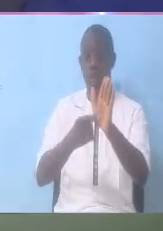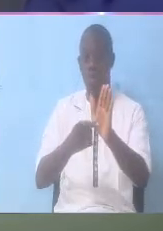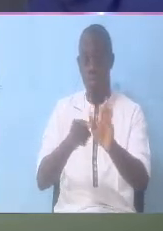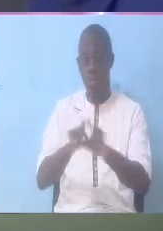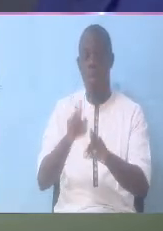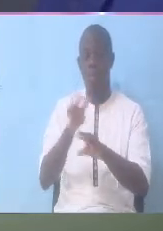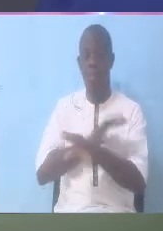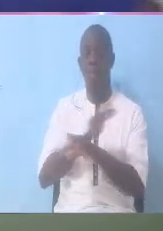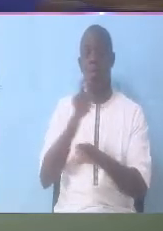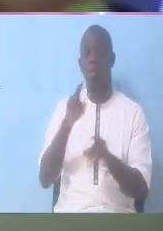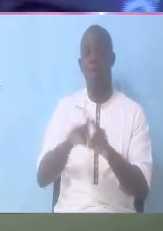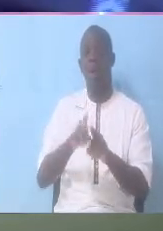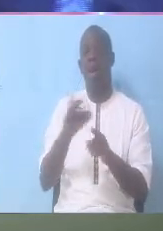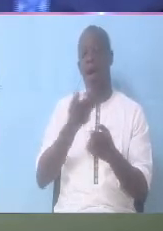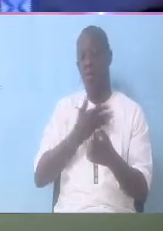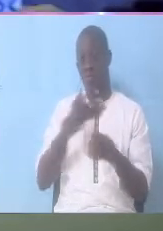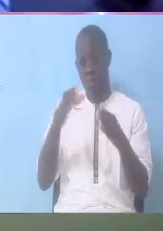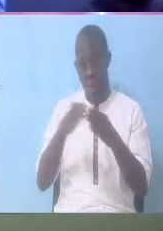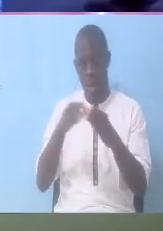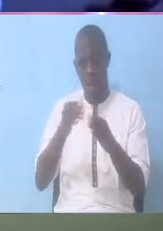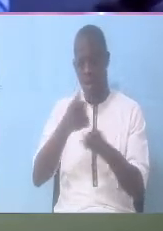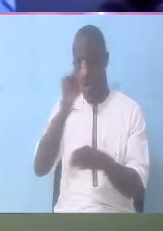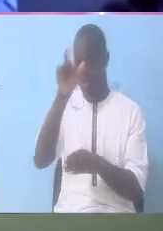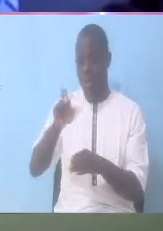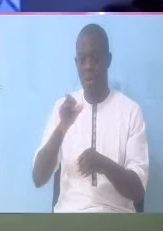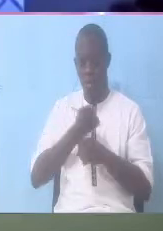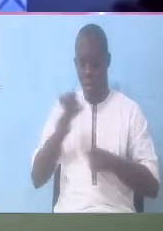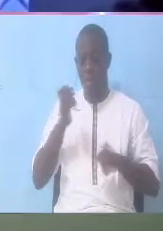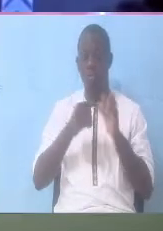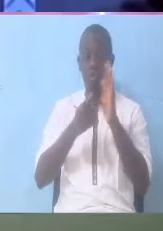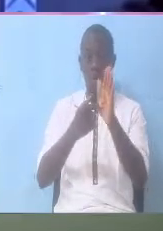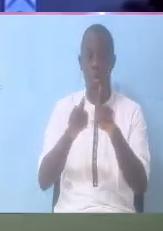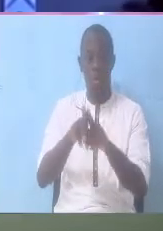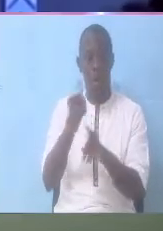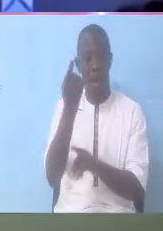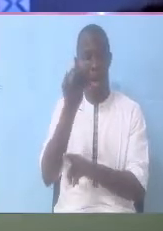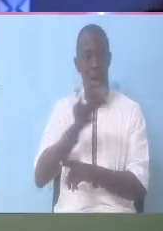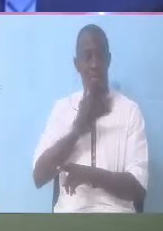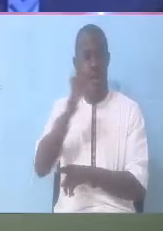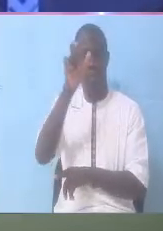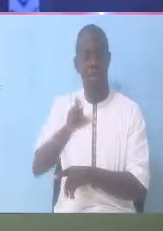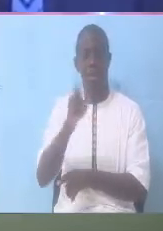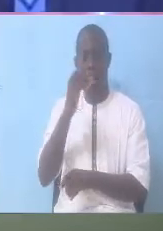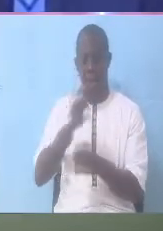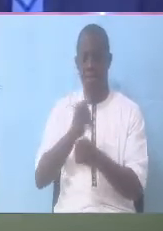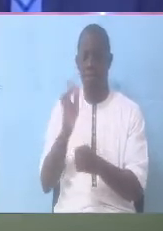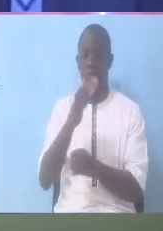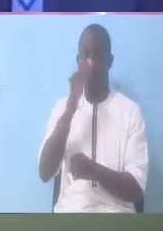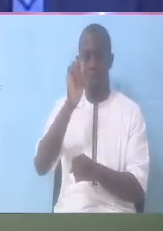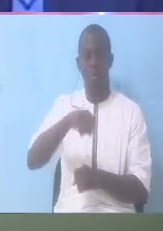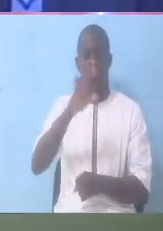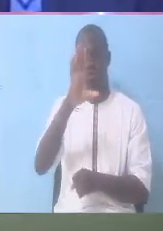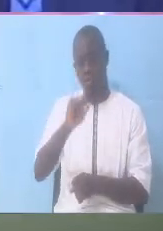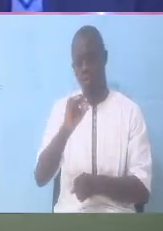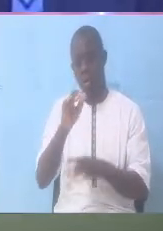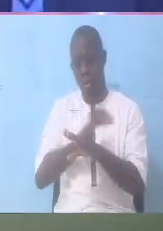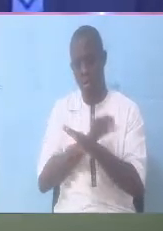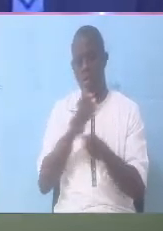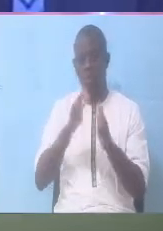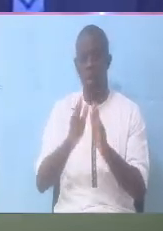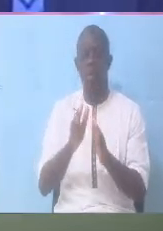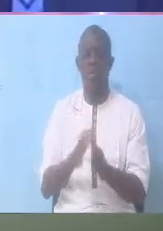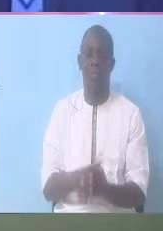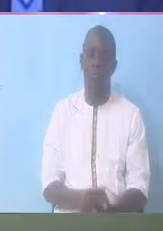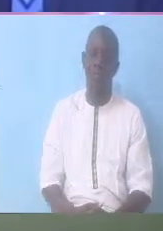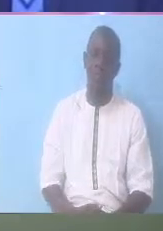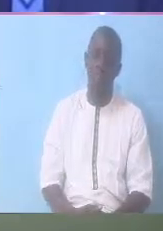One have to go. Yo, between Kokwal Nataka Nyame, Hanilandin Sanafana Konia Jube, at a left of Borla